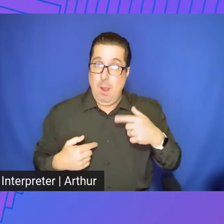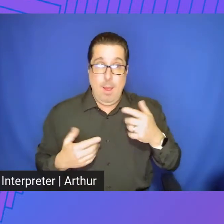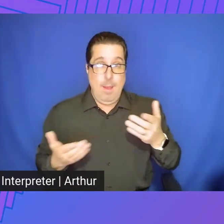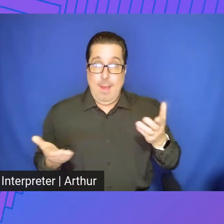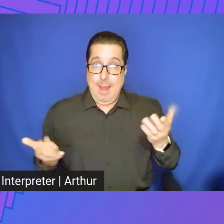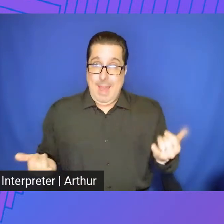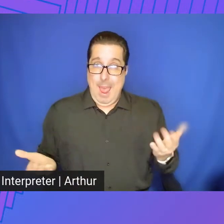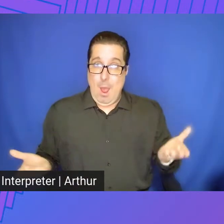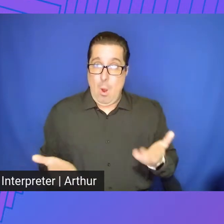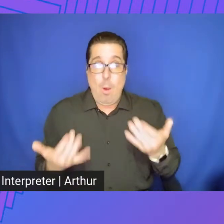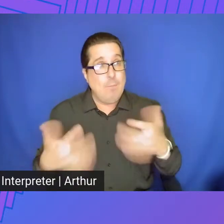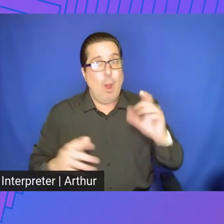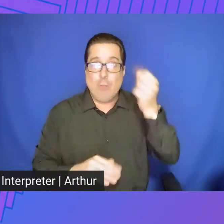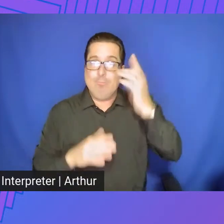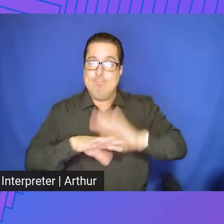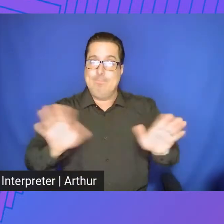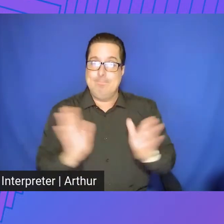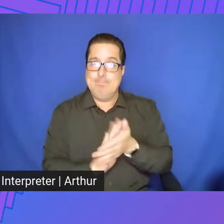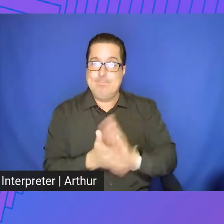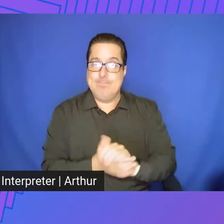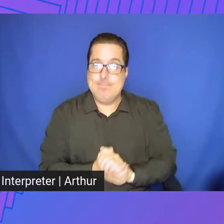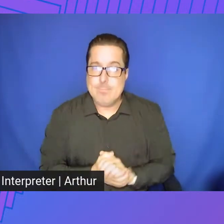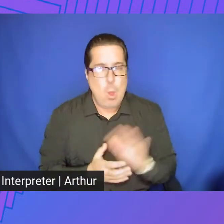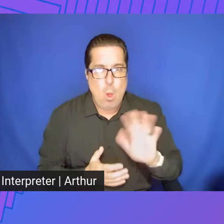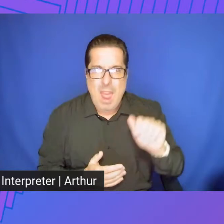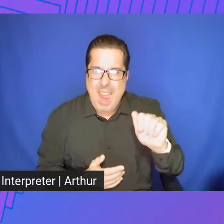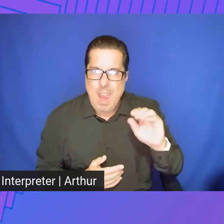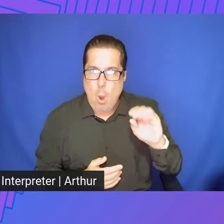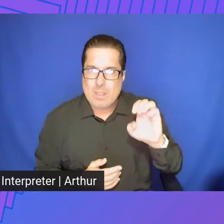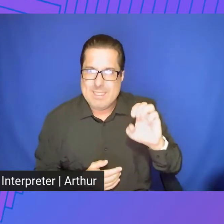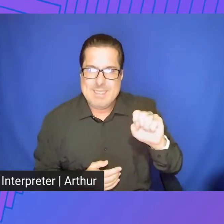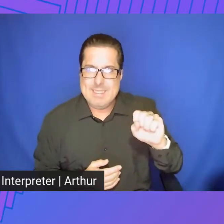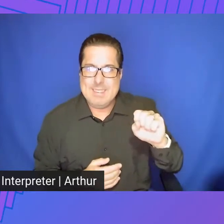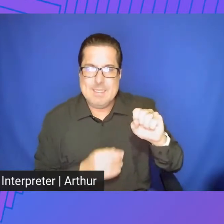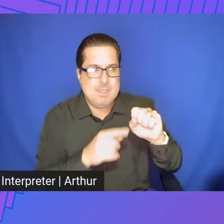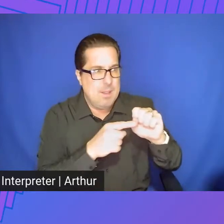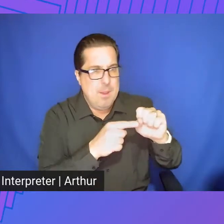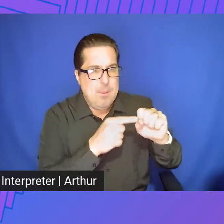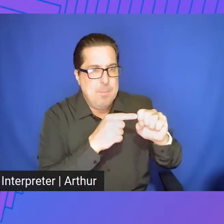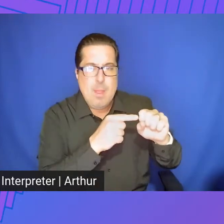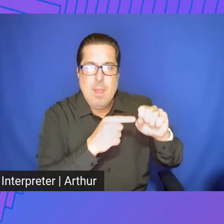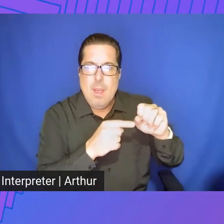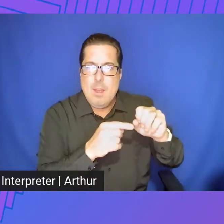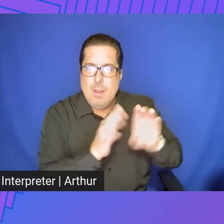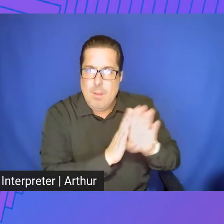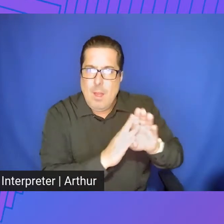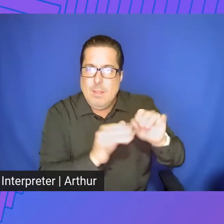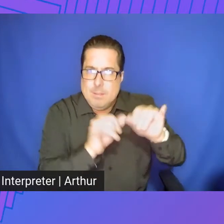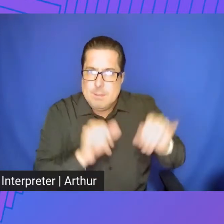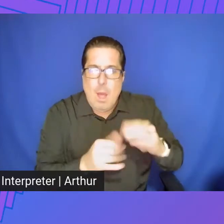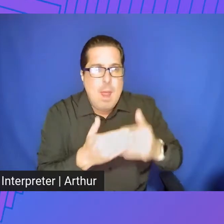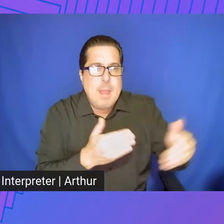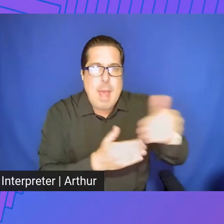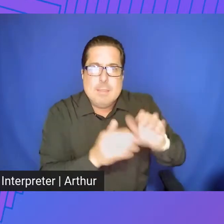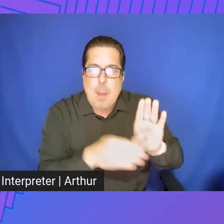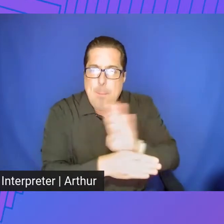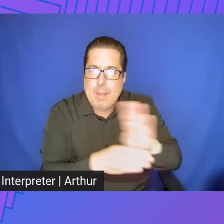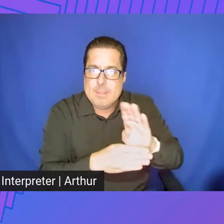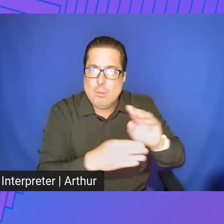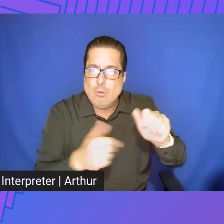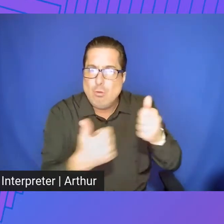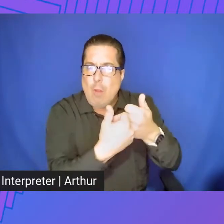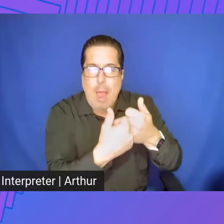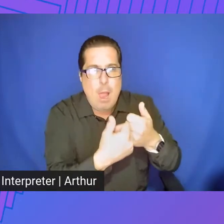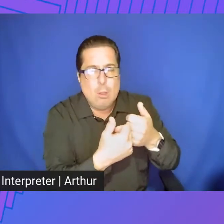knowing that the AWS ecosystem is prepared to help you solve whatever the next business challenge is that you run